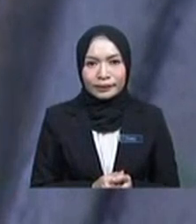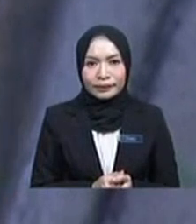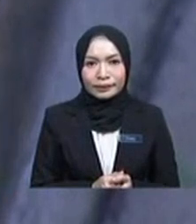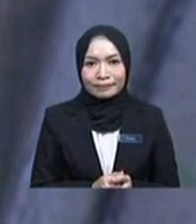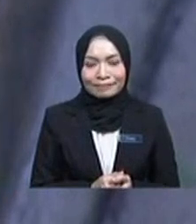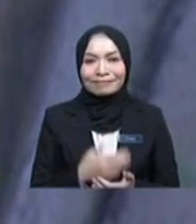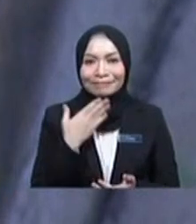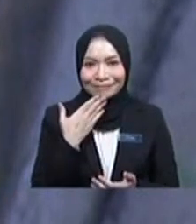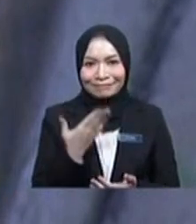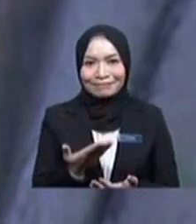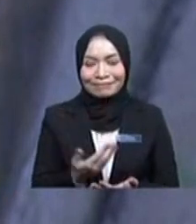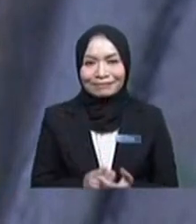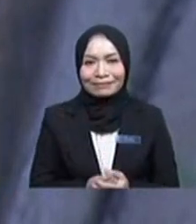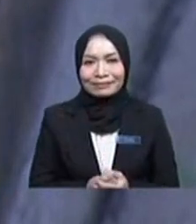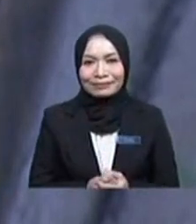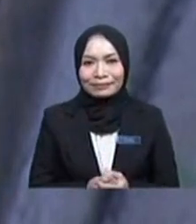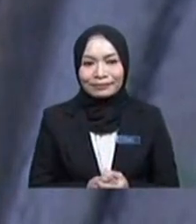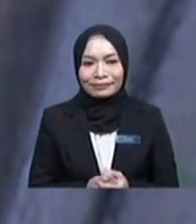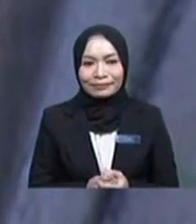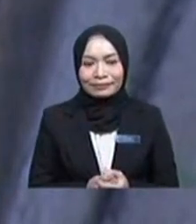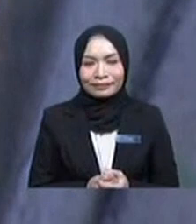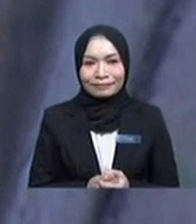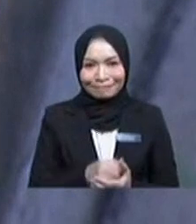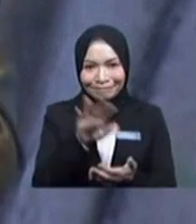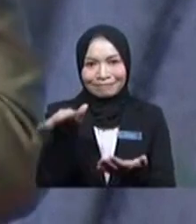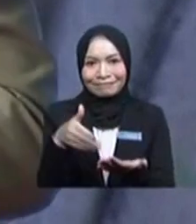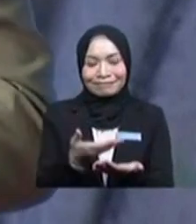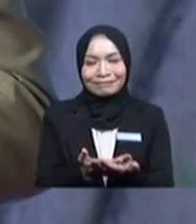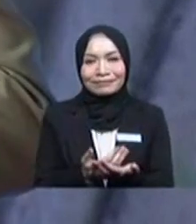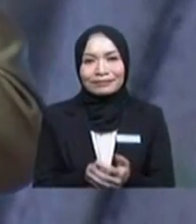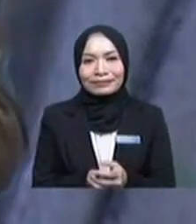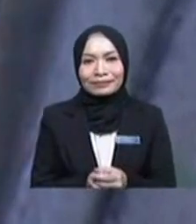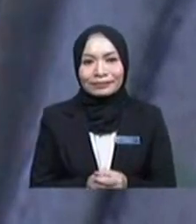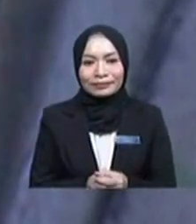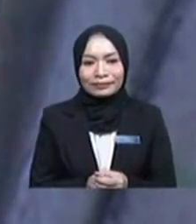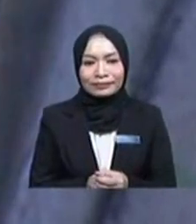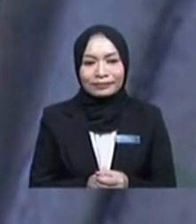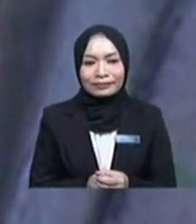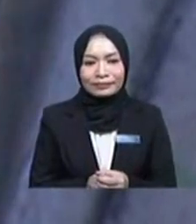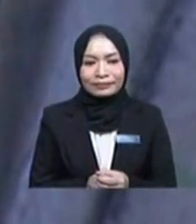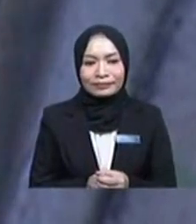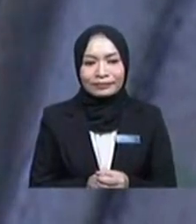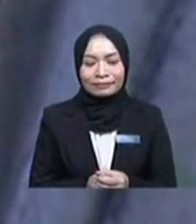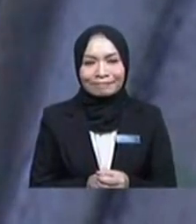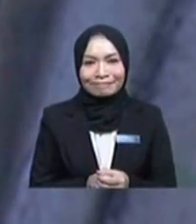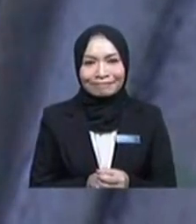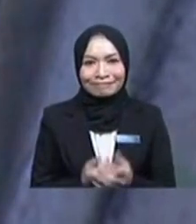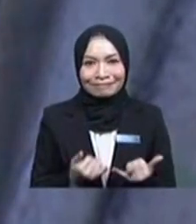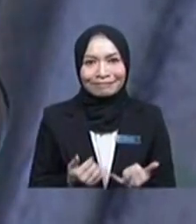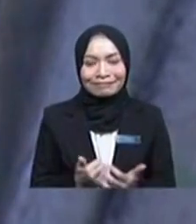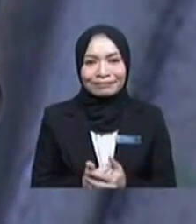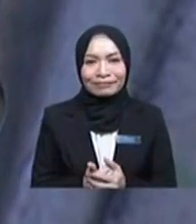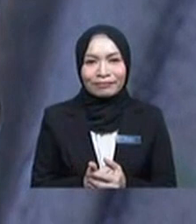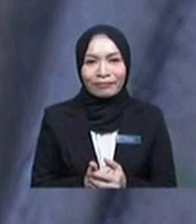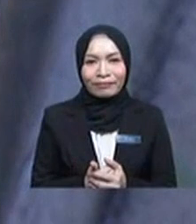Thank you, Madam MCs. Ladies and gentlemen, allow me to deliver the official speech by